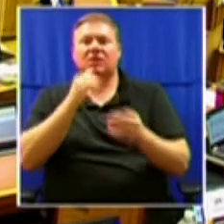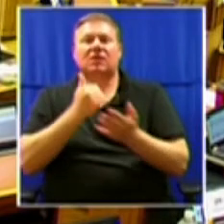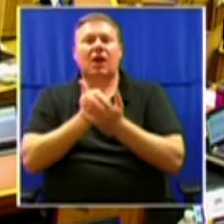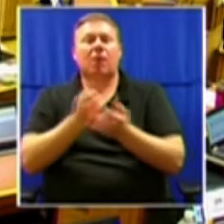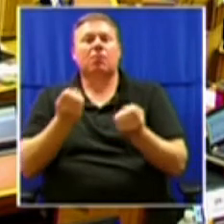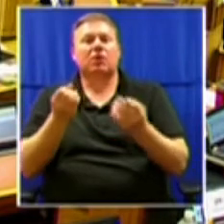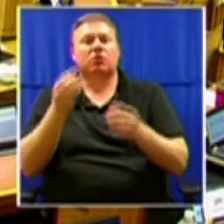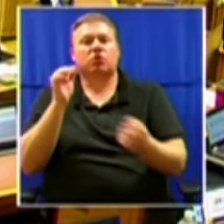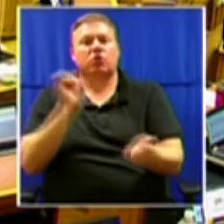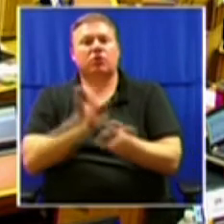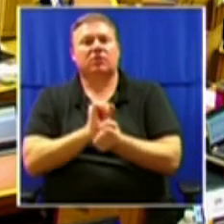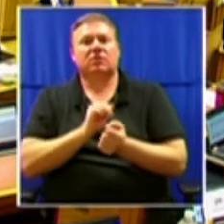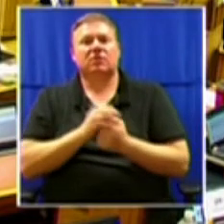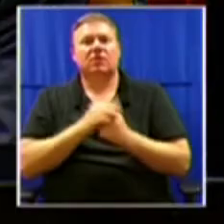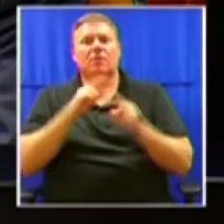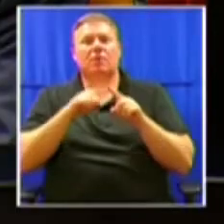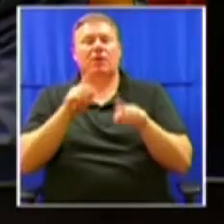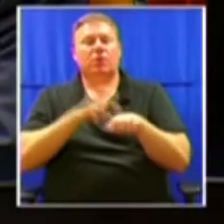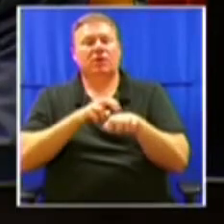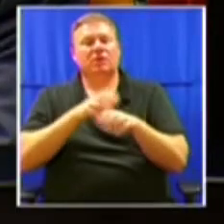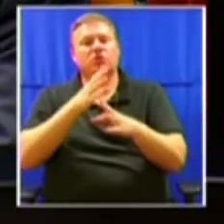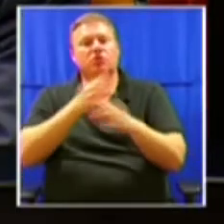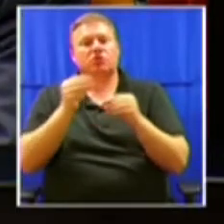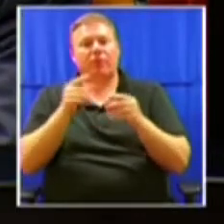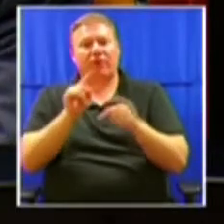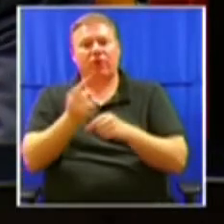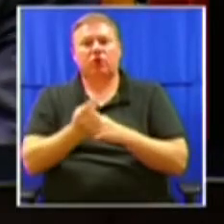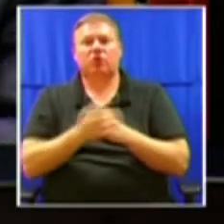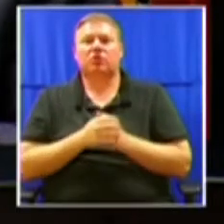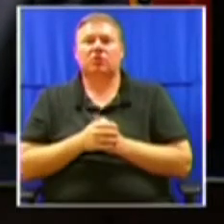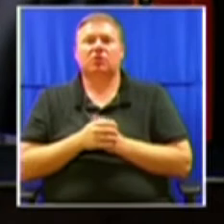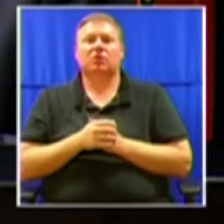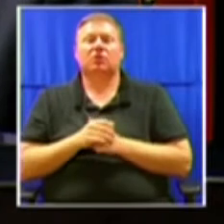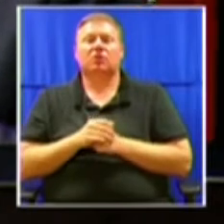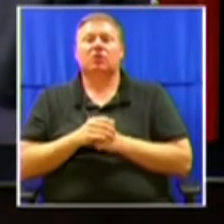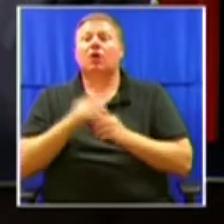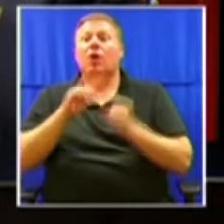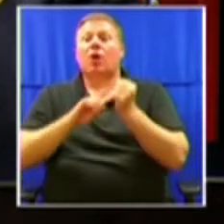The last supplementary question will be asked by the Honourable Majosi.